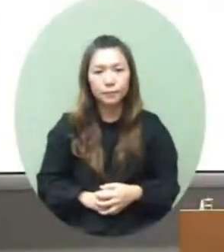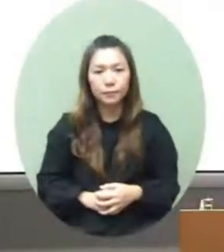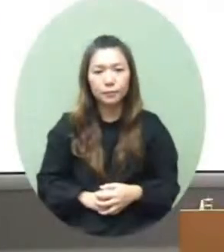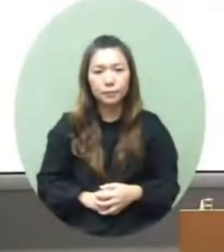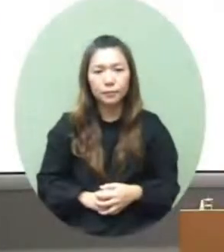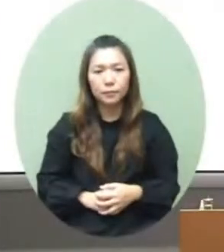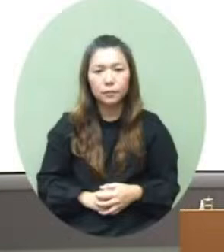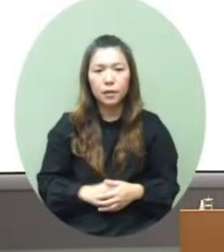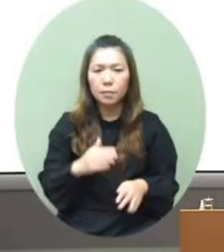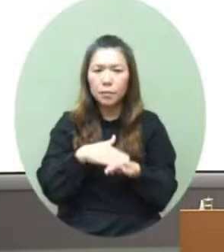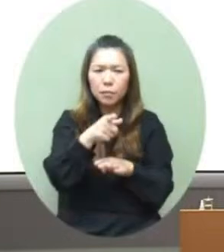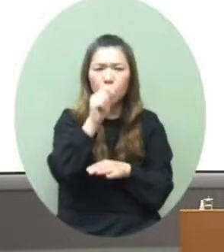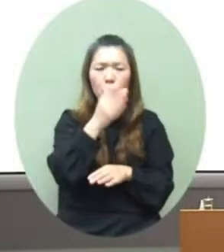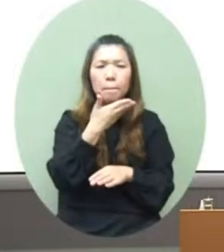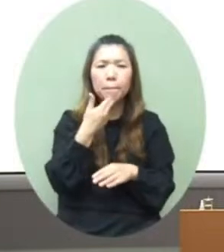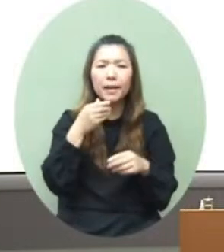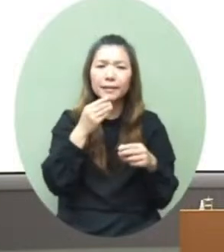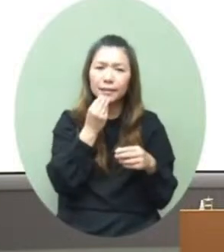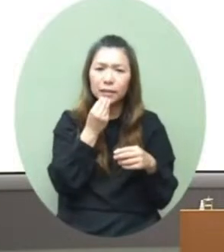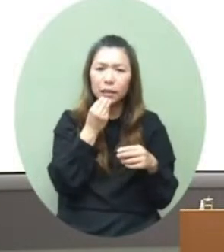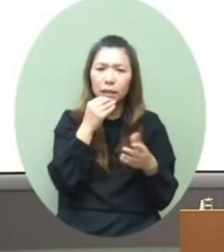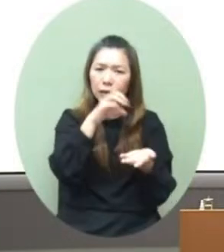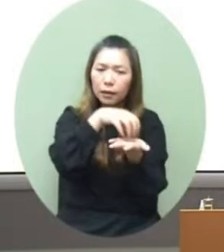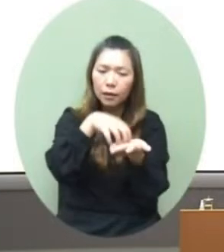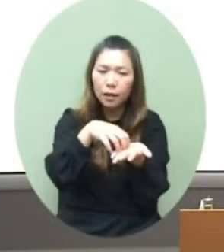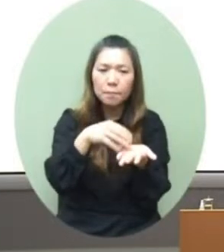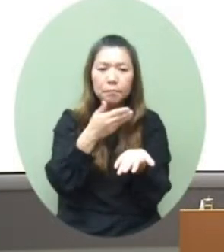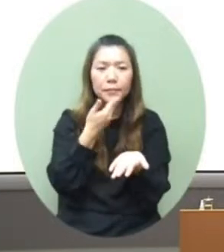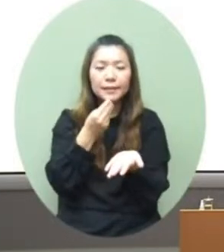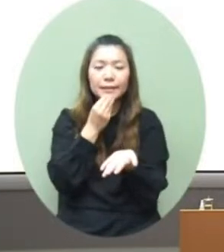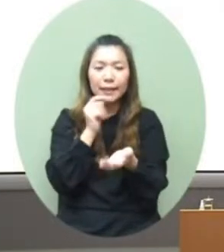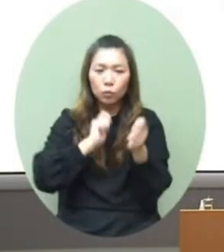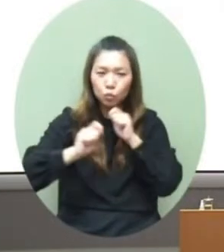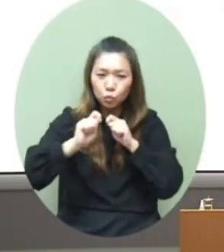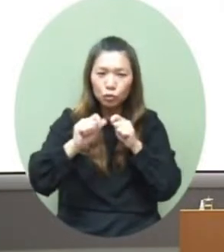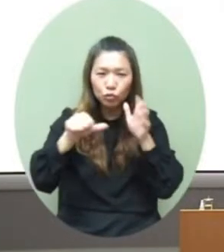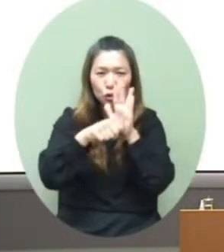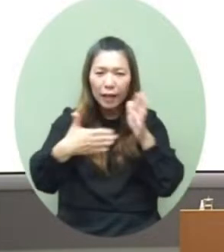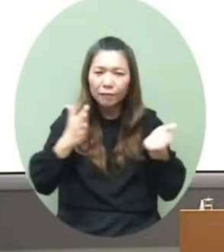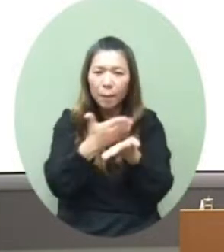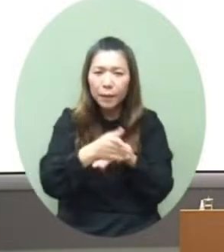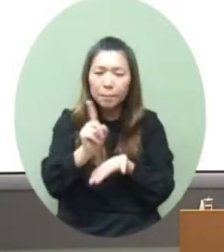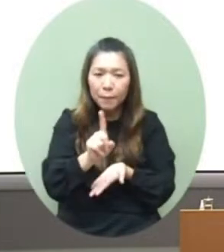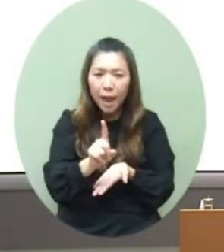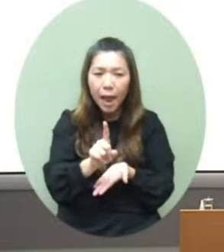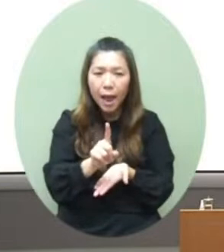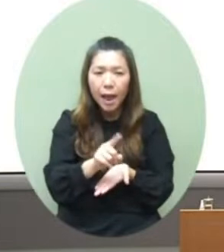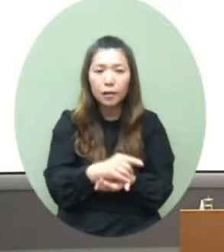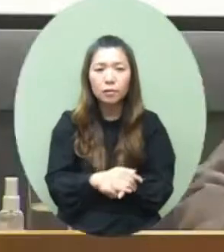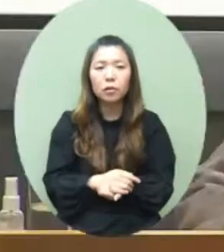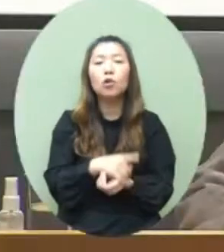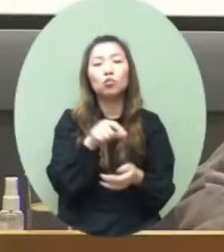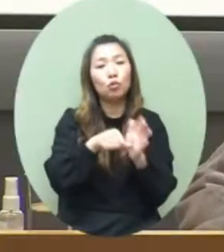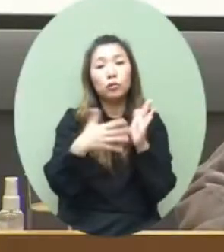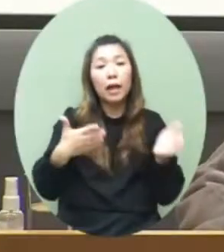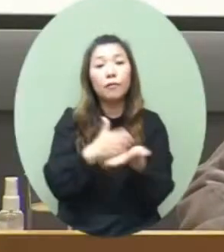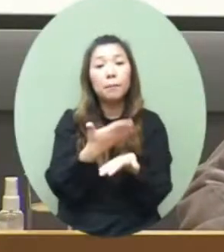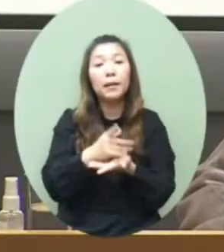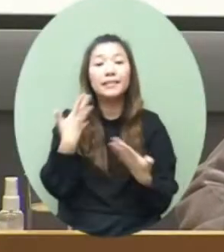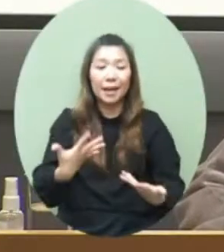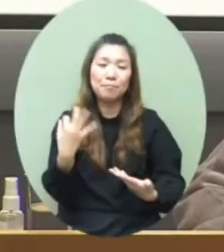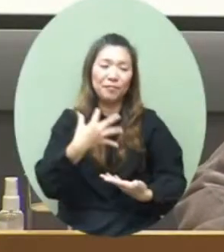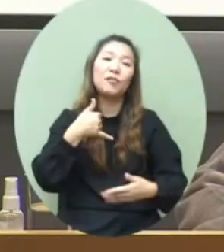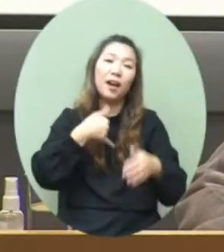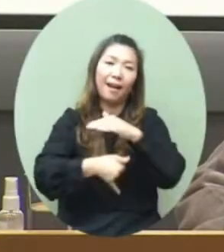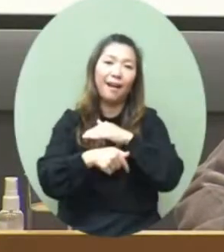Kong Convention and Exhibition Centre. Now, I'll give the floor to Ms. Mack. Now, you ask about the difference between gourmet marketplaces